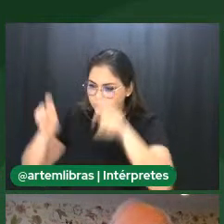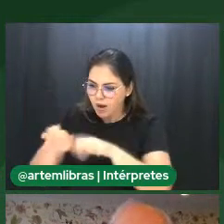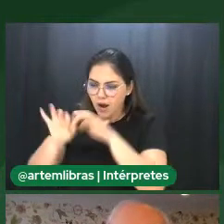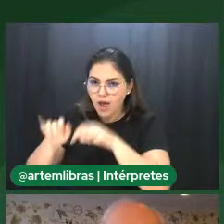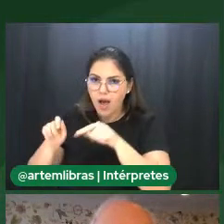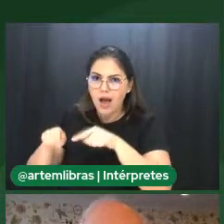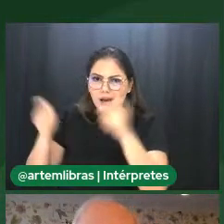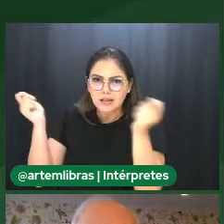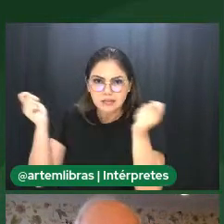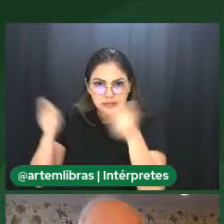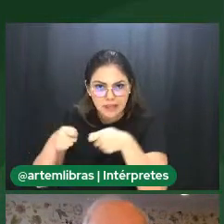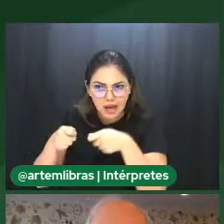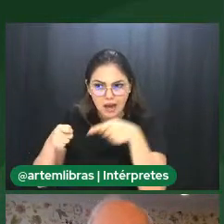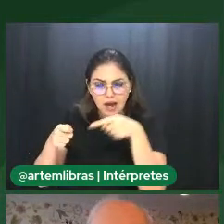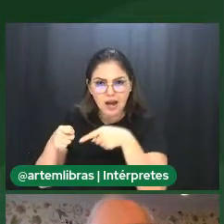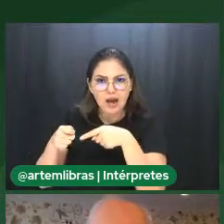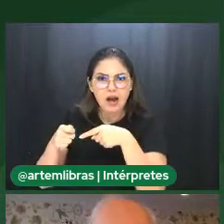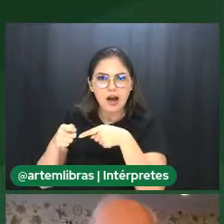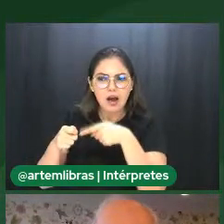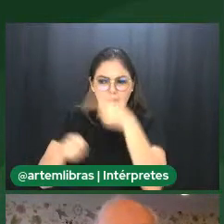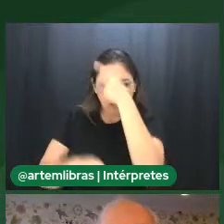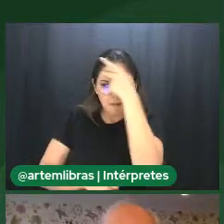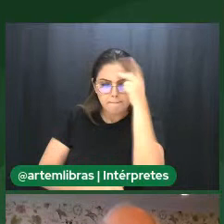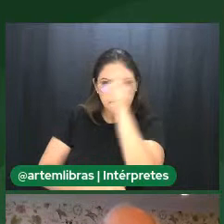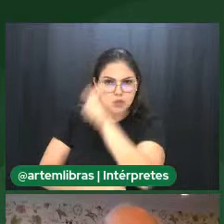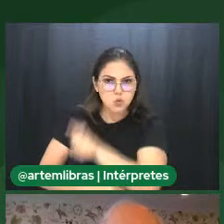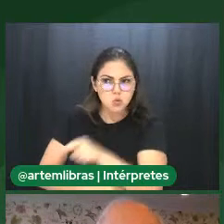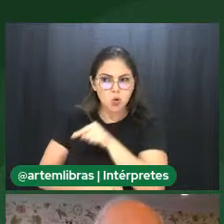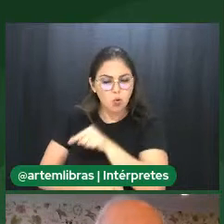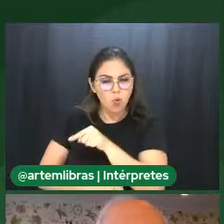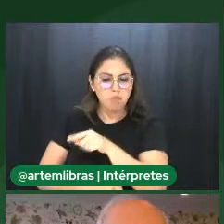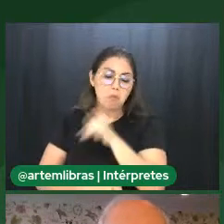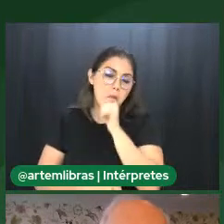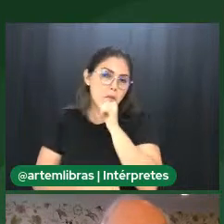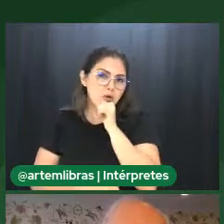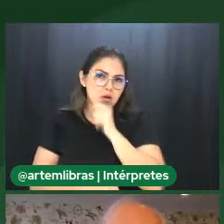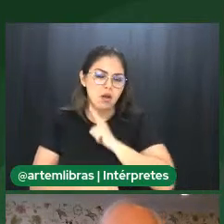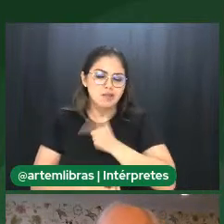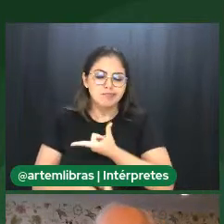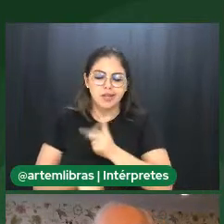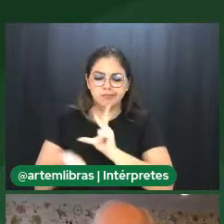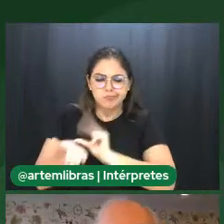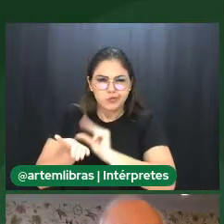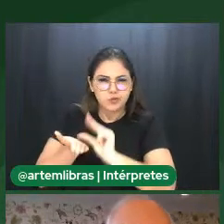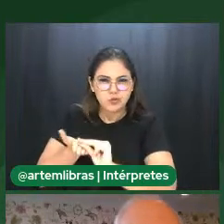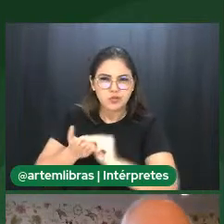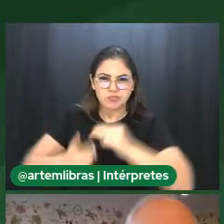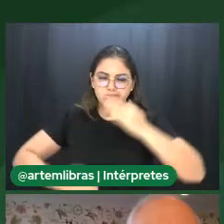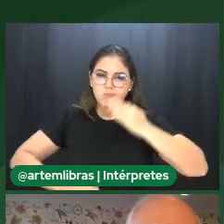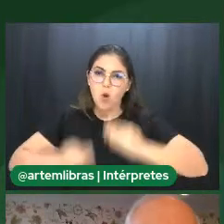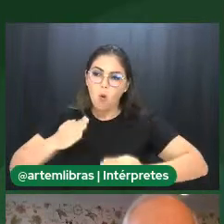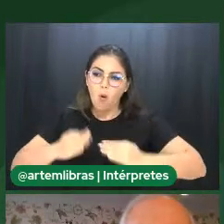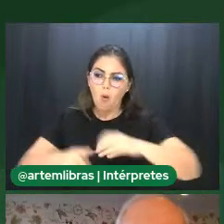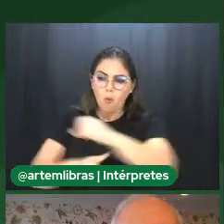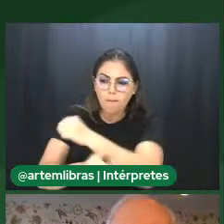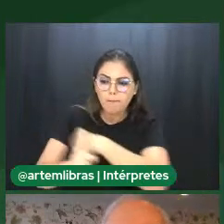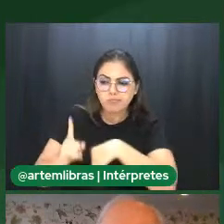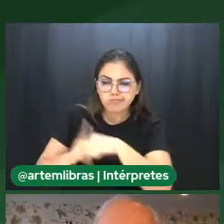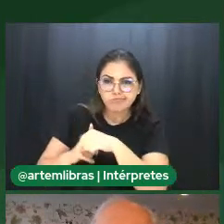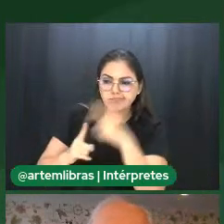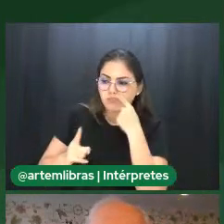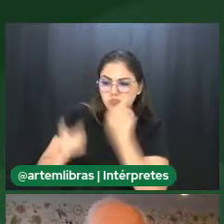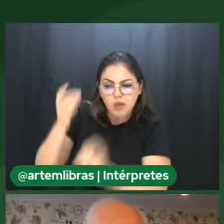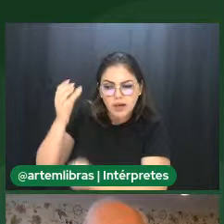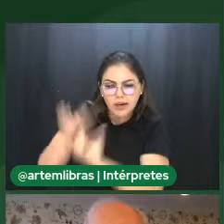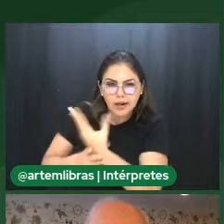you design machines to be like people, you may forget that computers have sophisticated algorithms,